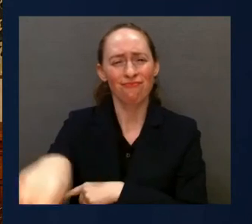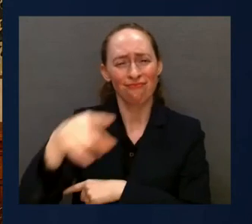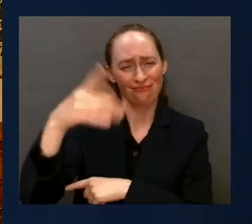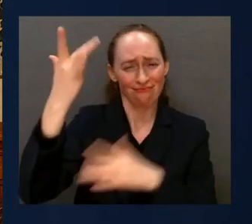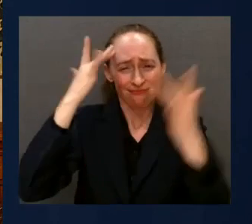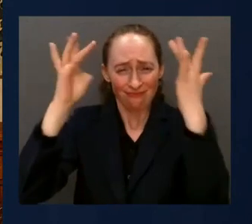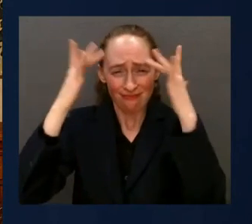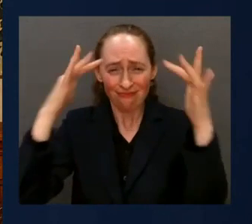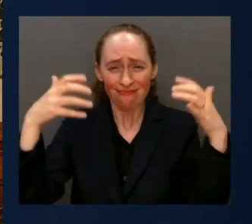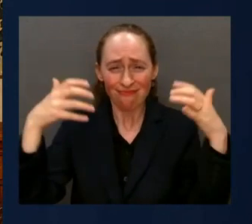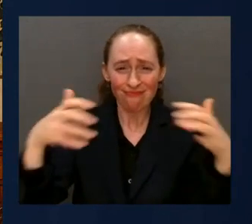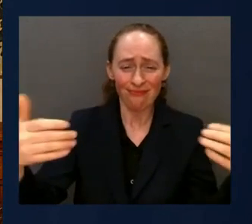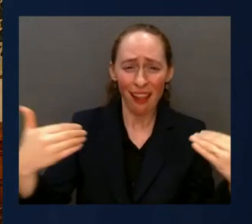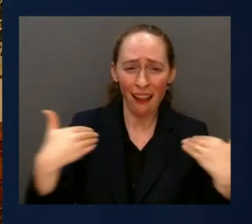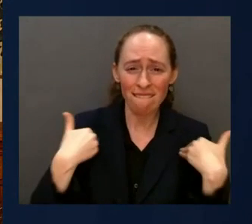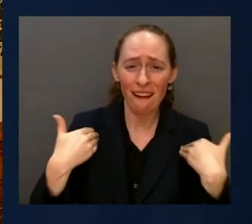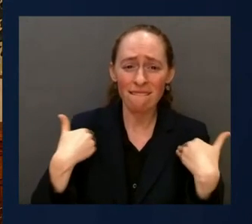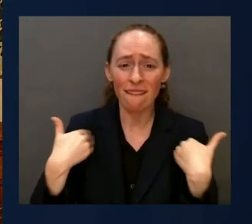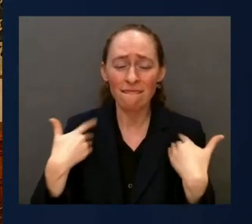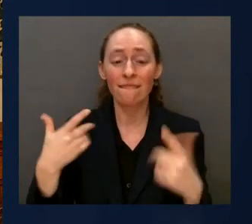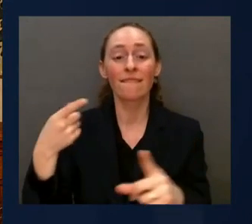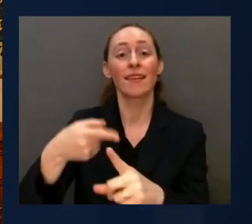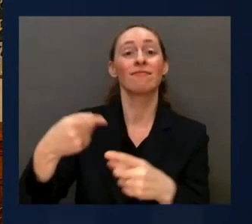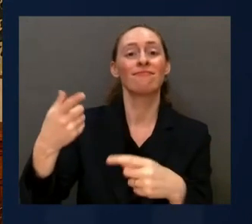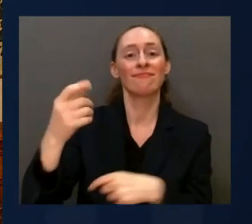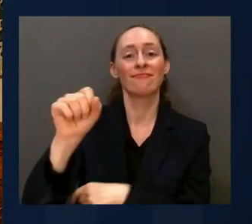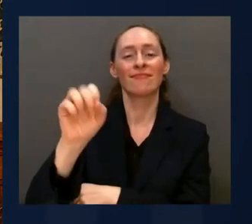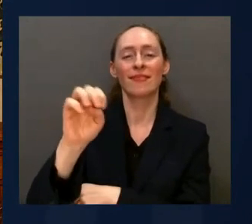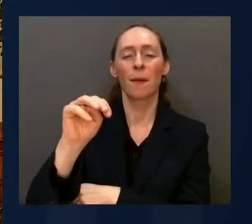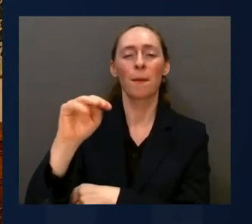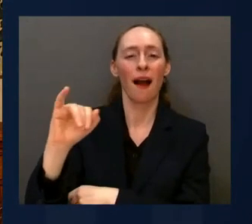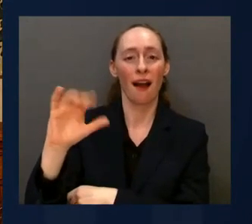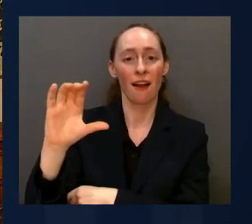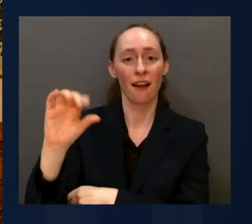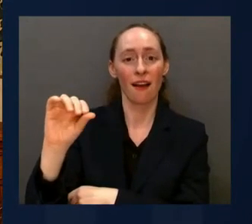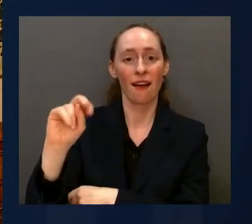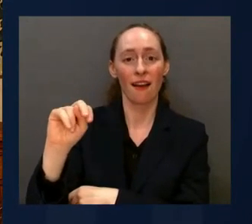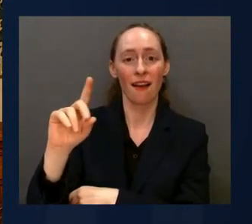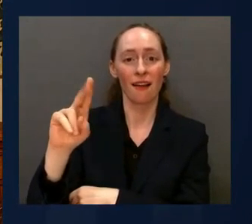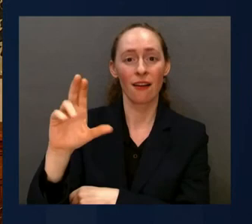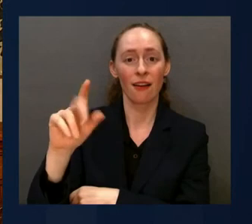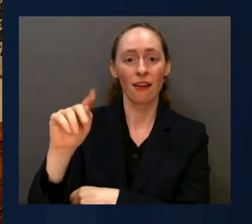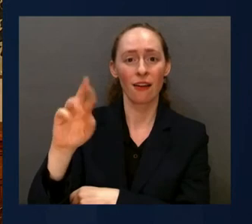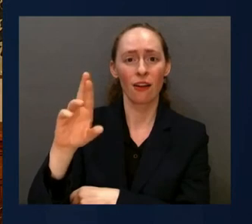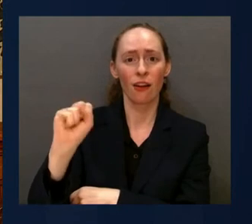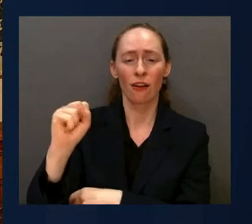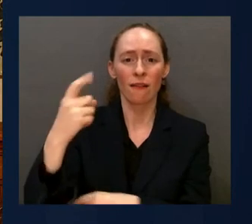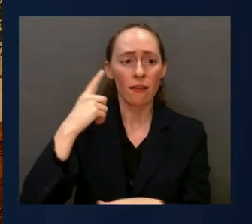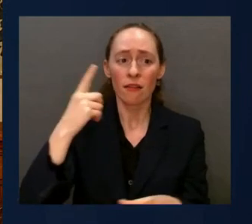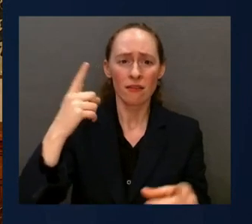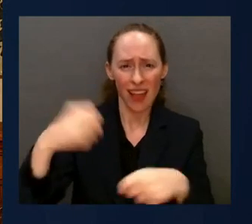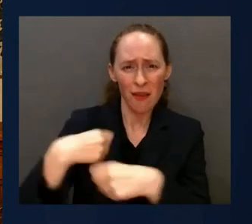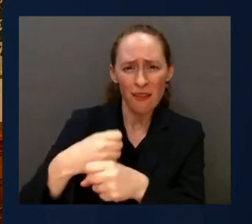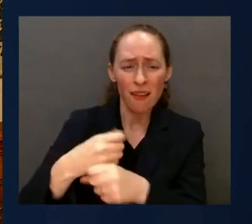automobiles and so much more. These chips were invented in America. Let's get that straight. They were invented in